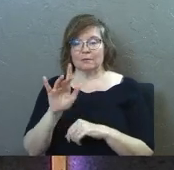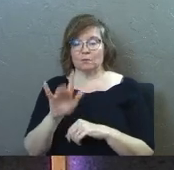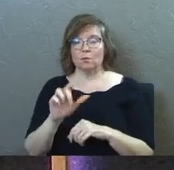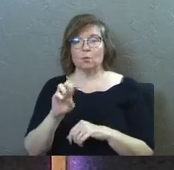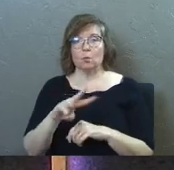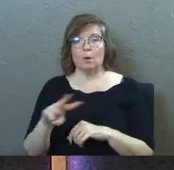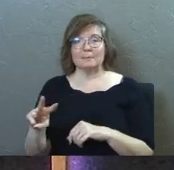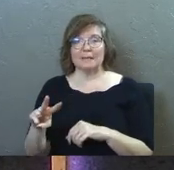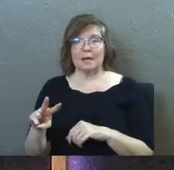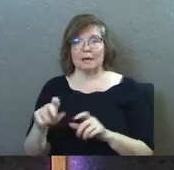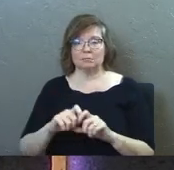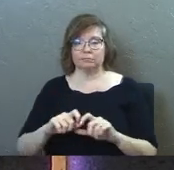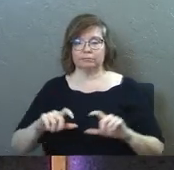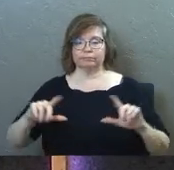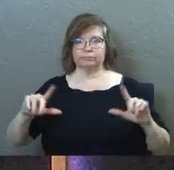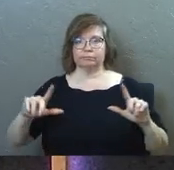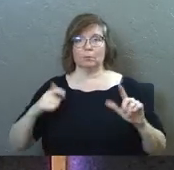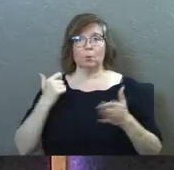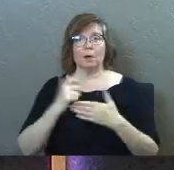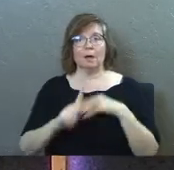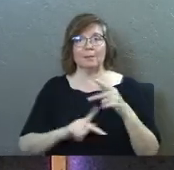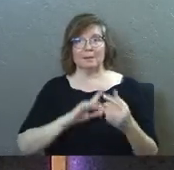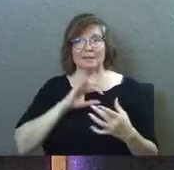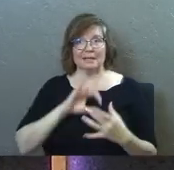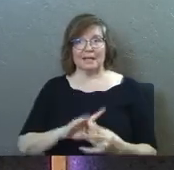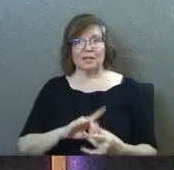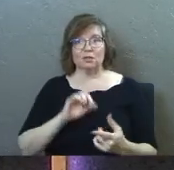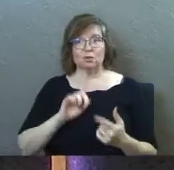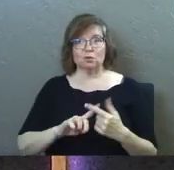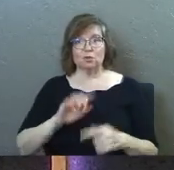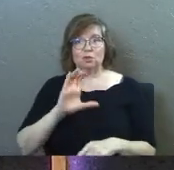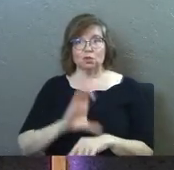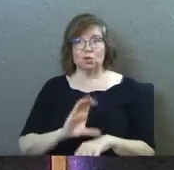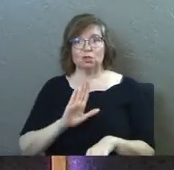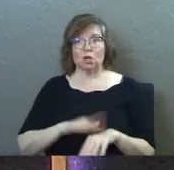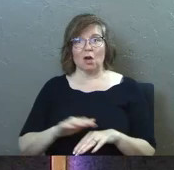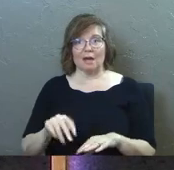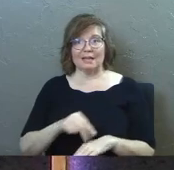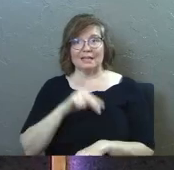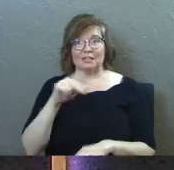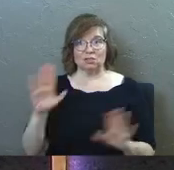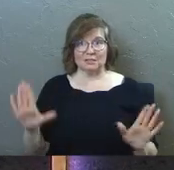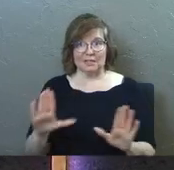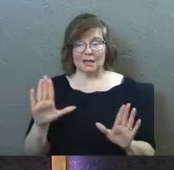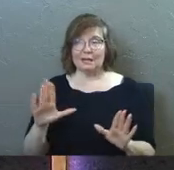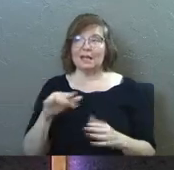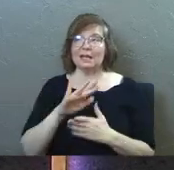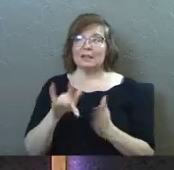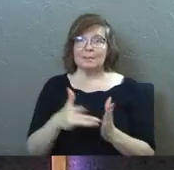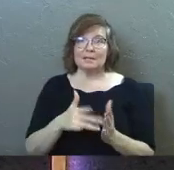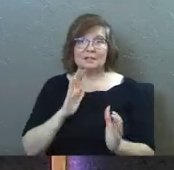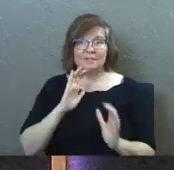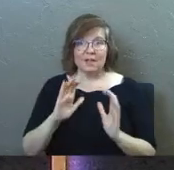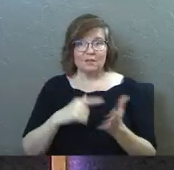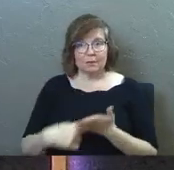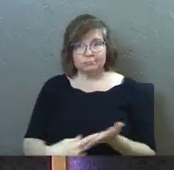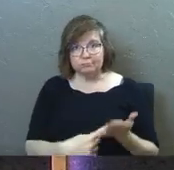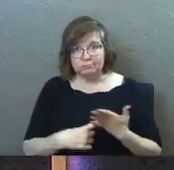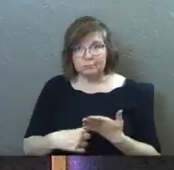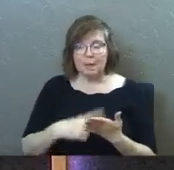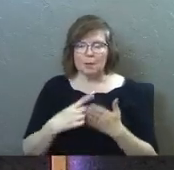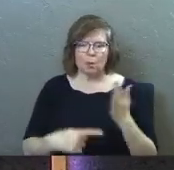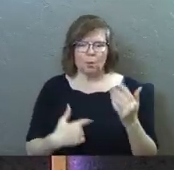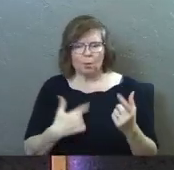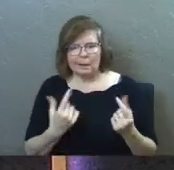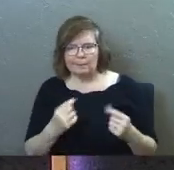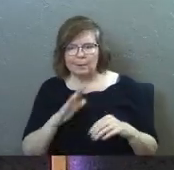website. And the website's supposed to help people get connected to church on Easter Sunday. And in the midst of the conversation about,